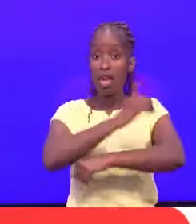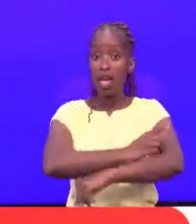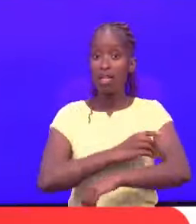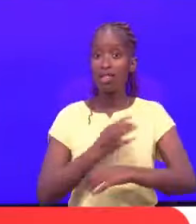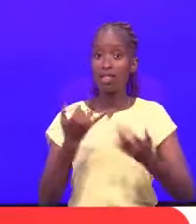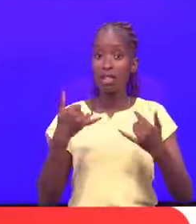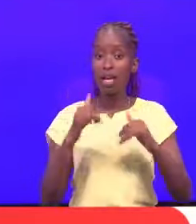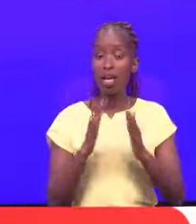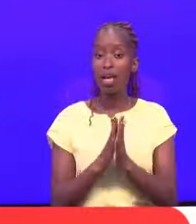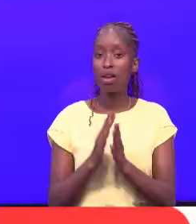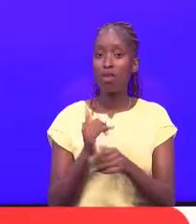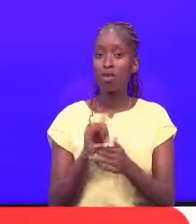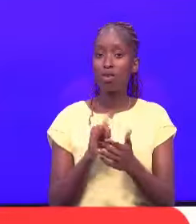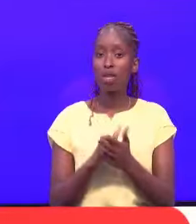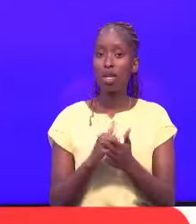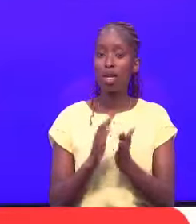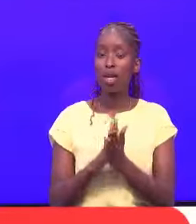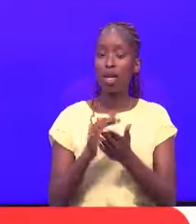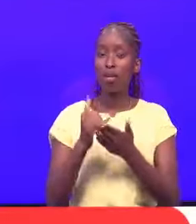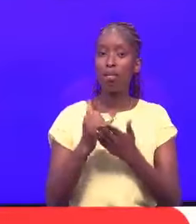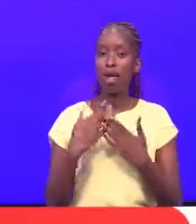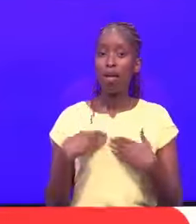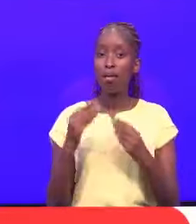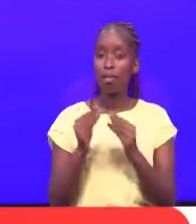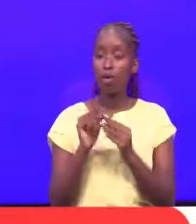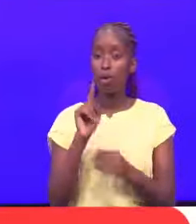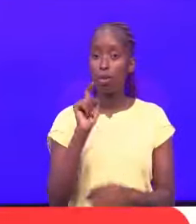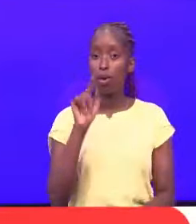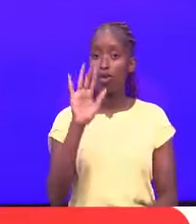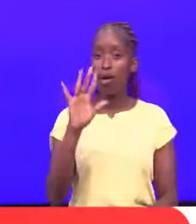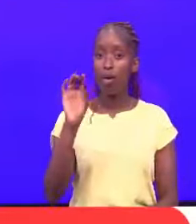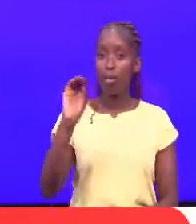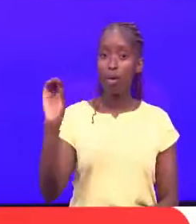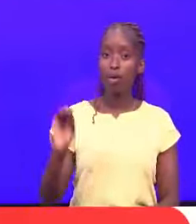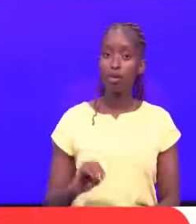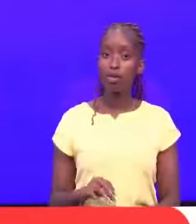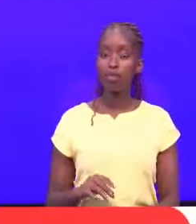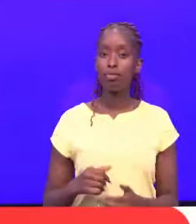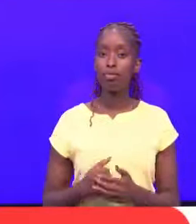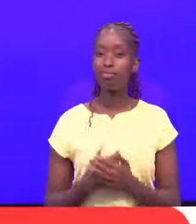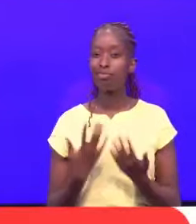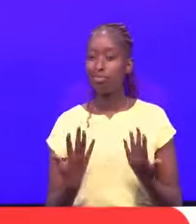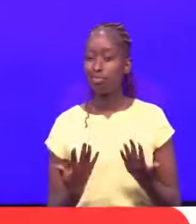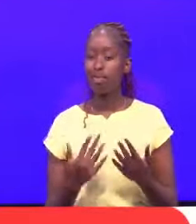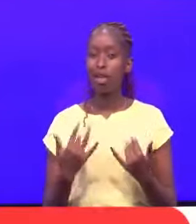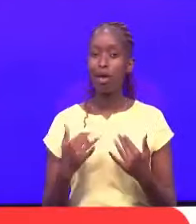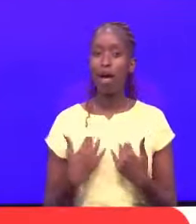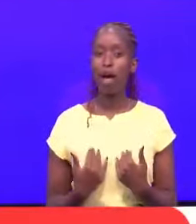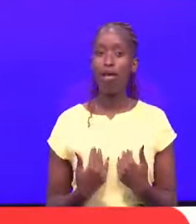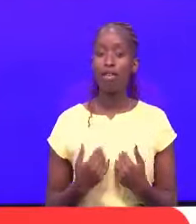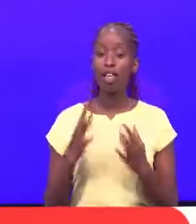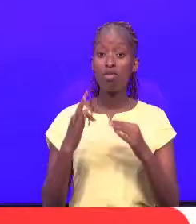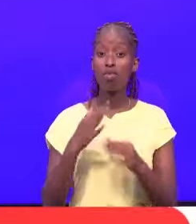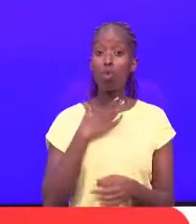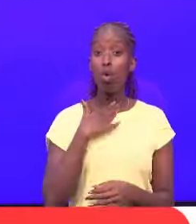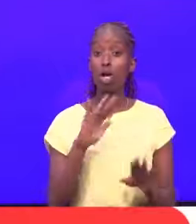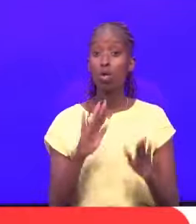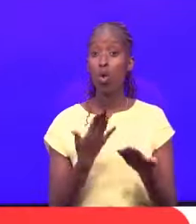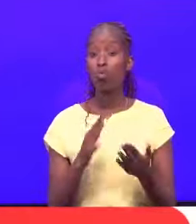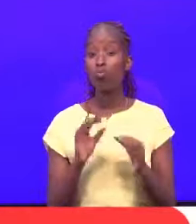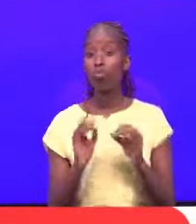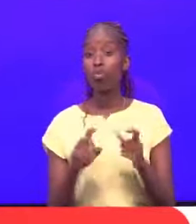comply. Employer na remit 1.5% na kila mtu 1.5%, yani ni mupende musipende kind